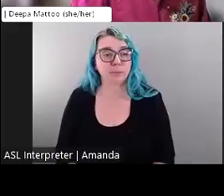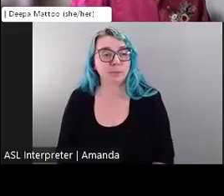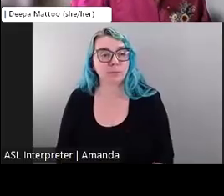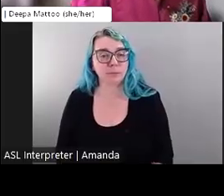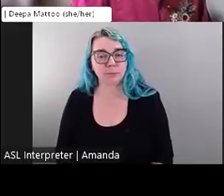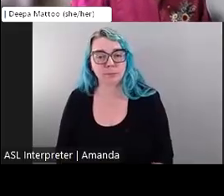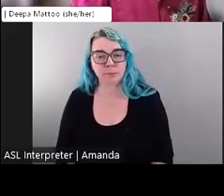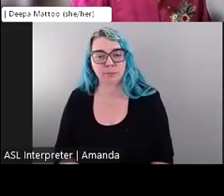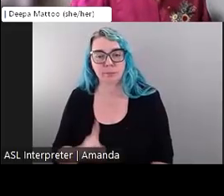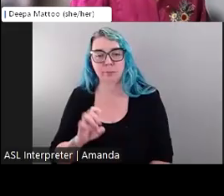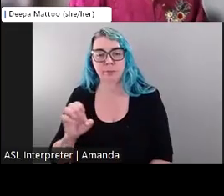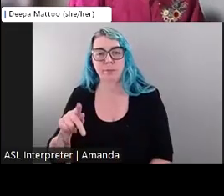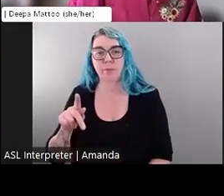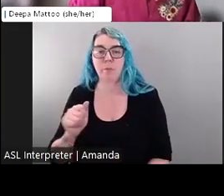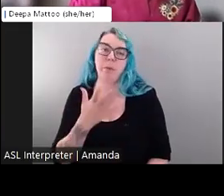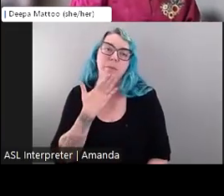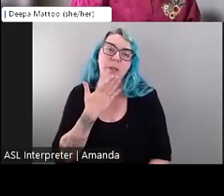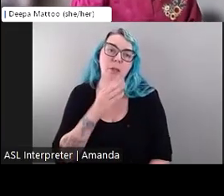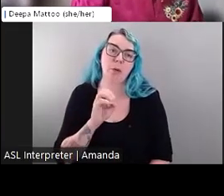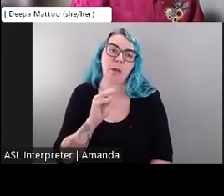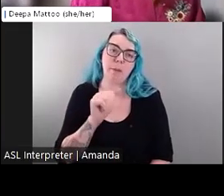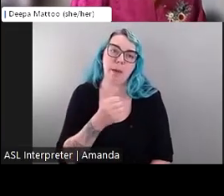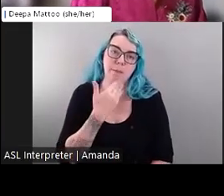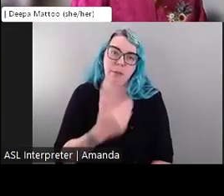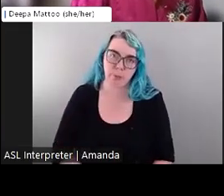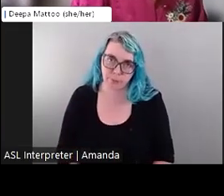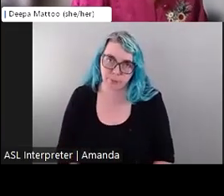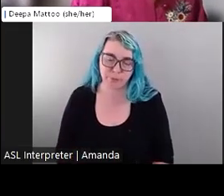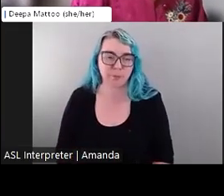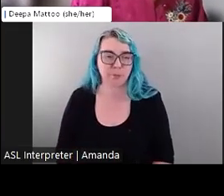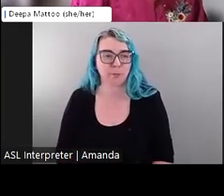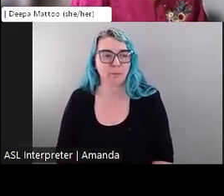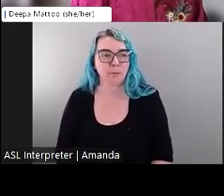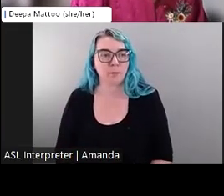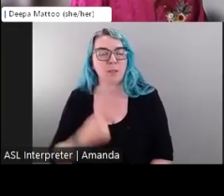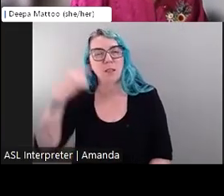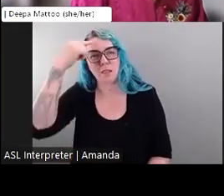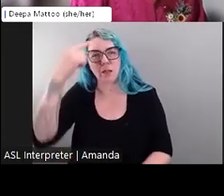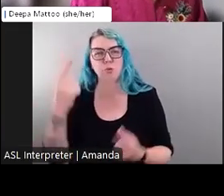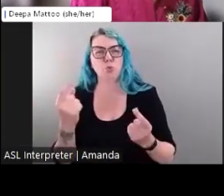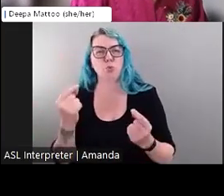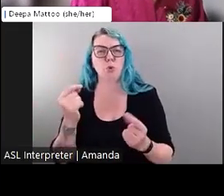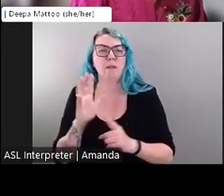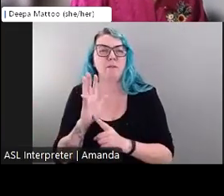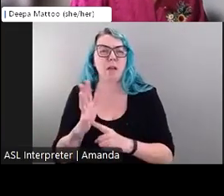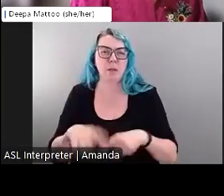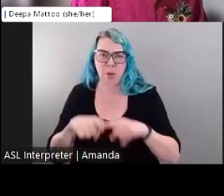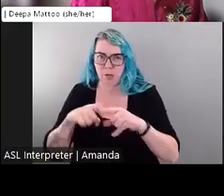Thank you, Emma. So at this point, we decided that we'll take like a 5-minute pause and check